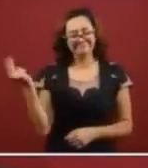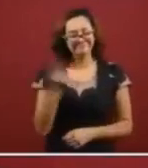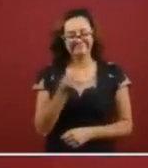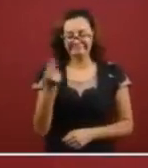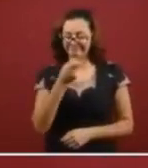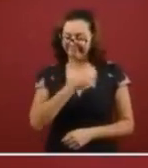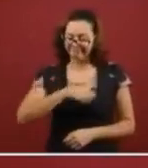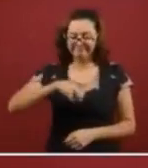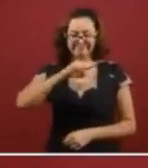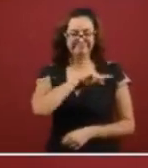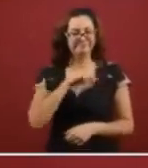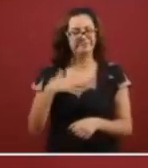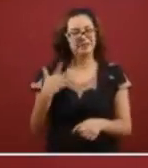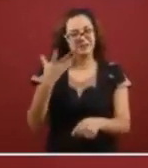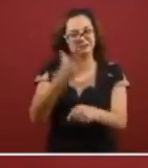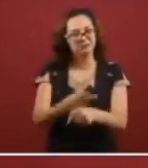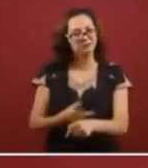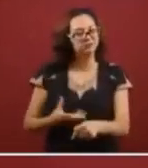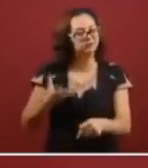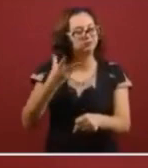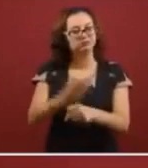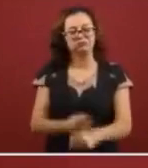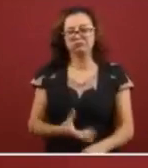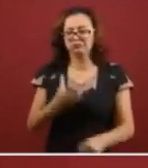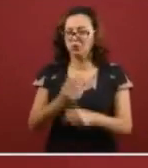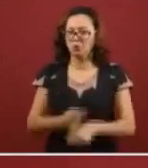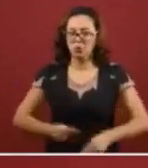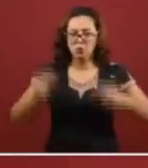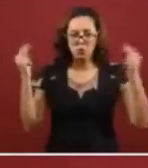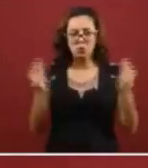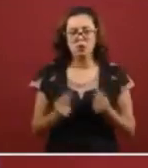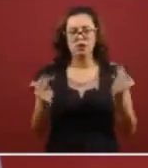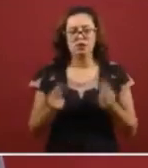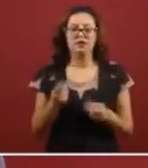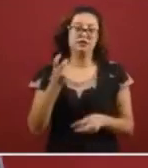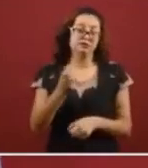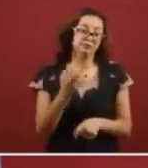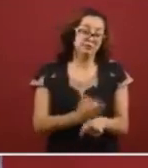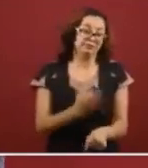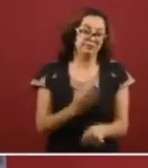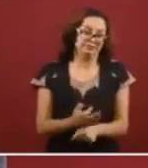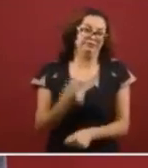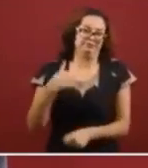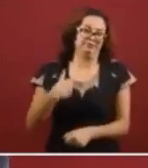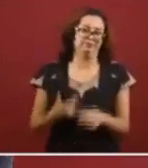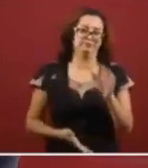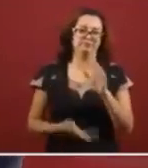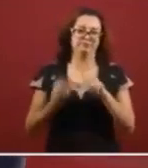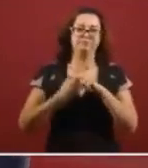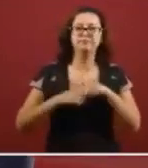eso estoy to increase to improve health services, and that's why